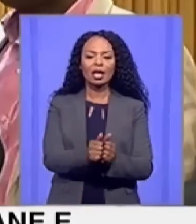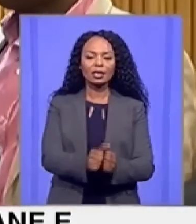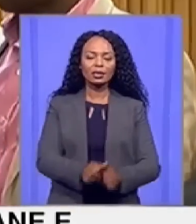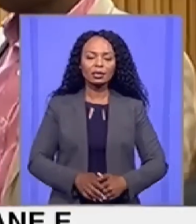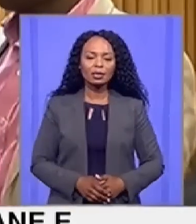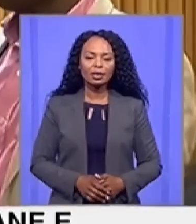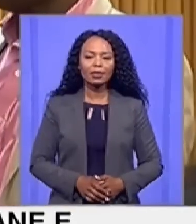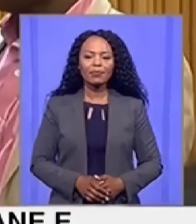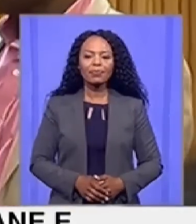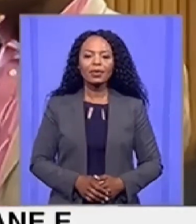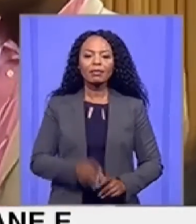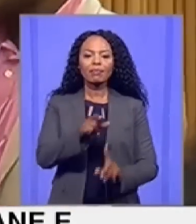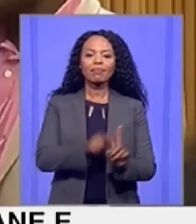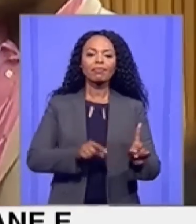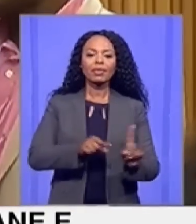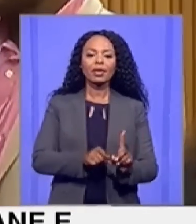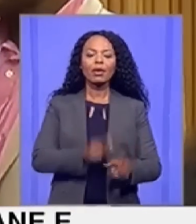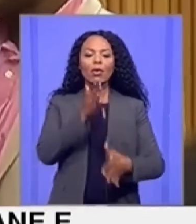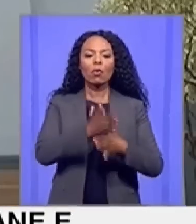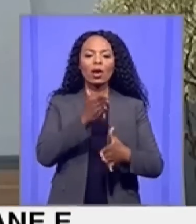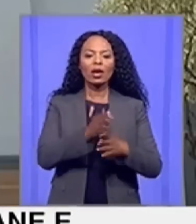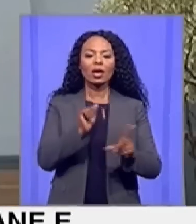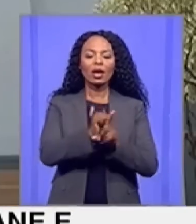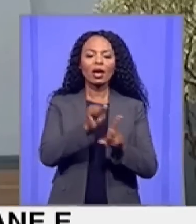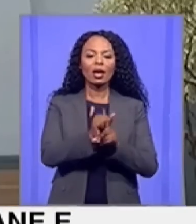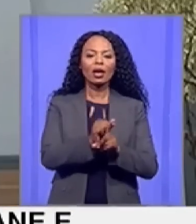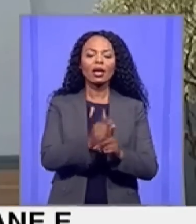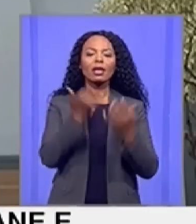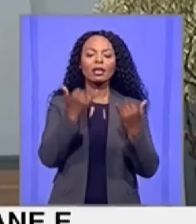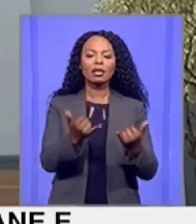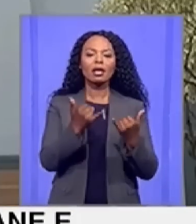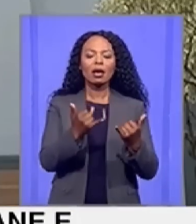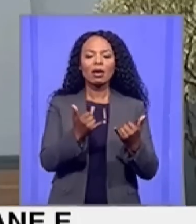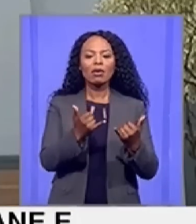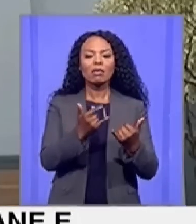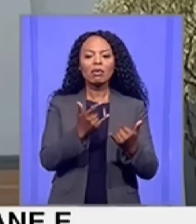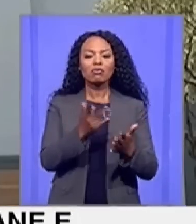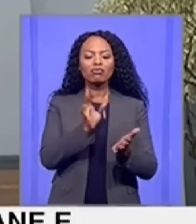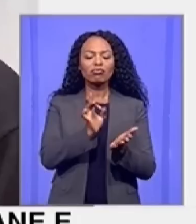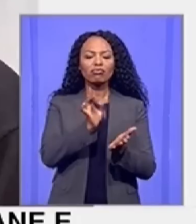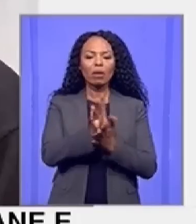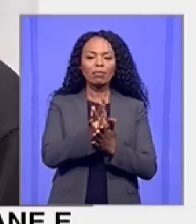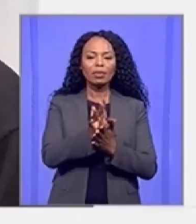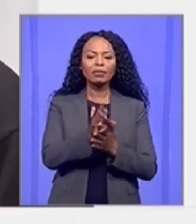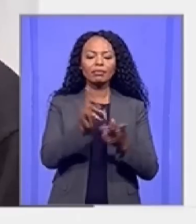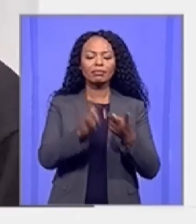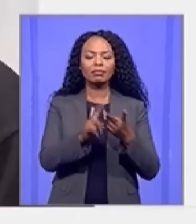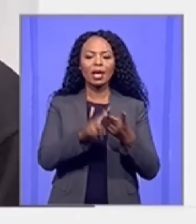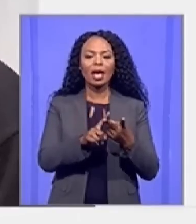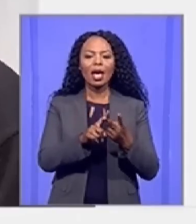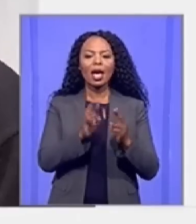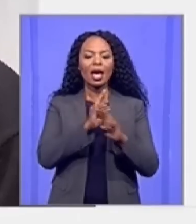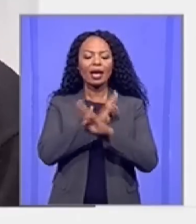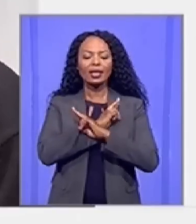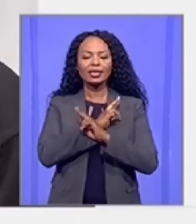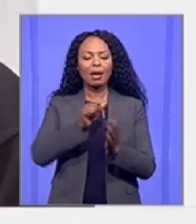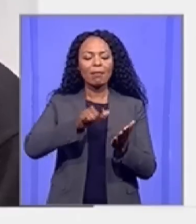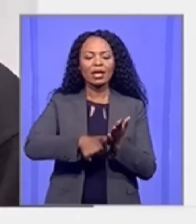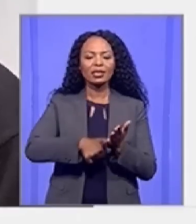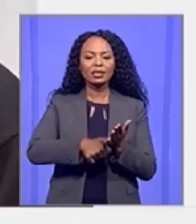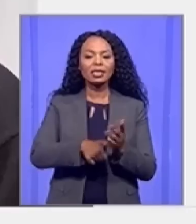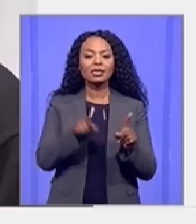Mkhwebane ha fellwa ke mosebetsi fela empa ka nna lahlelwa ke dipenshene tsa hae. Obviously, one of the consequences of